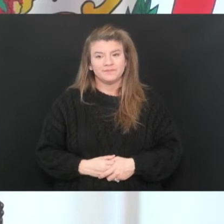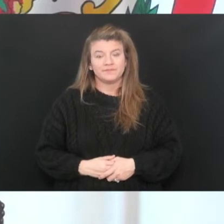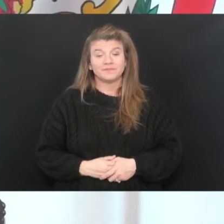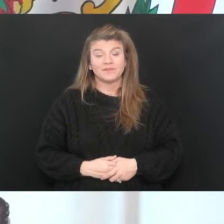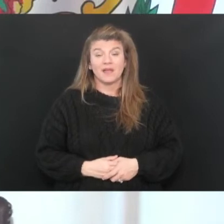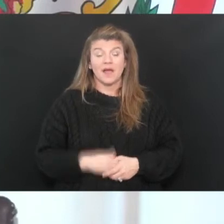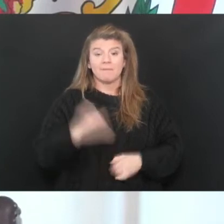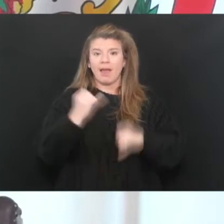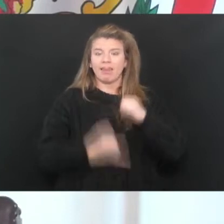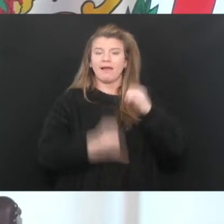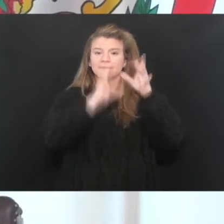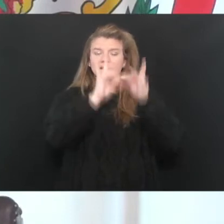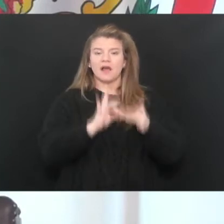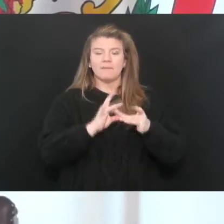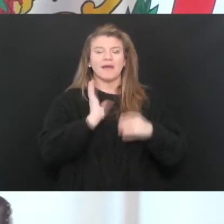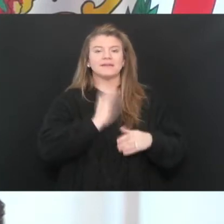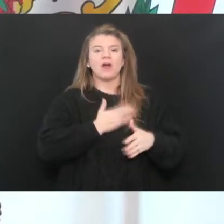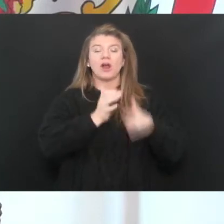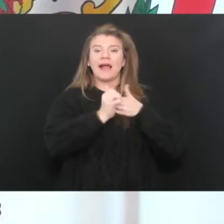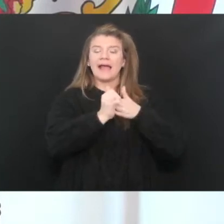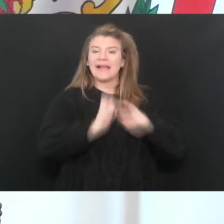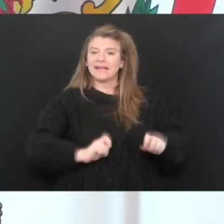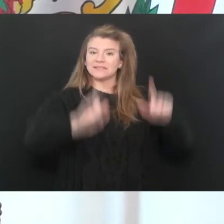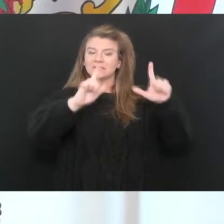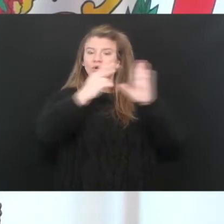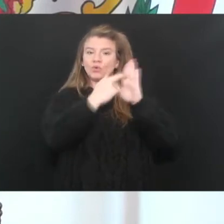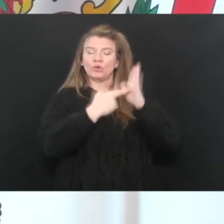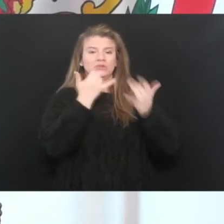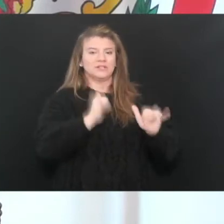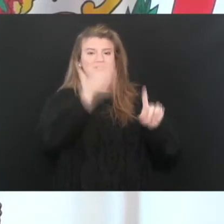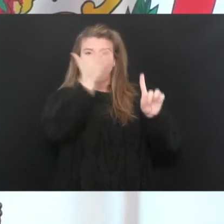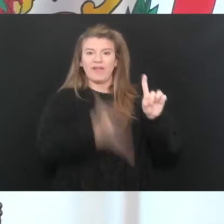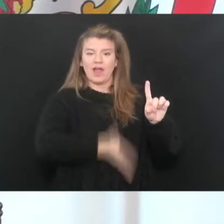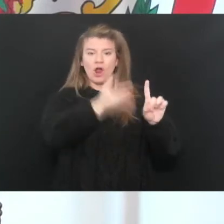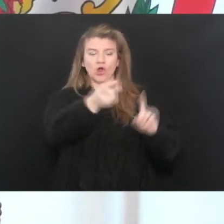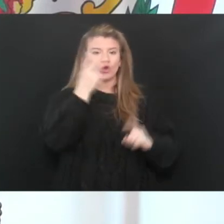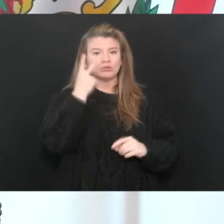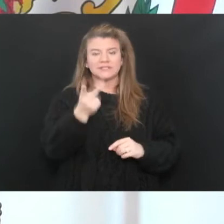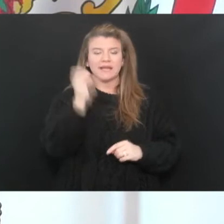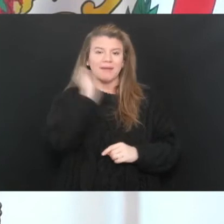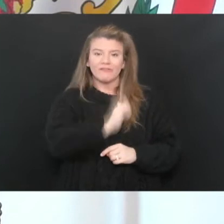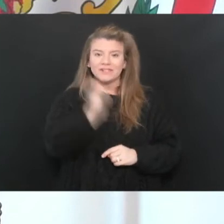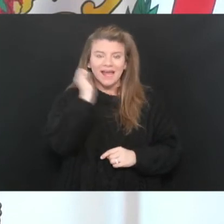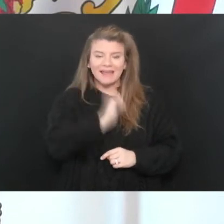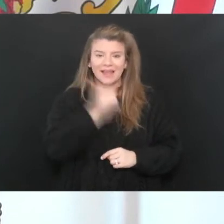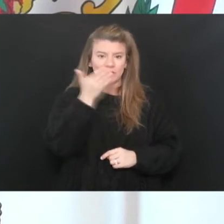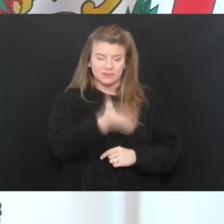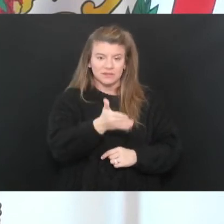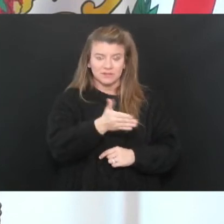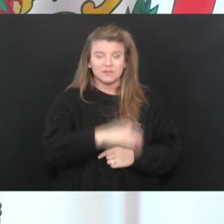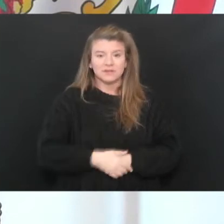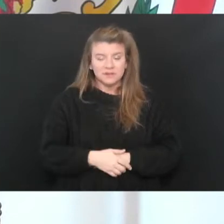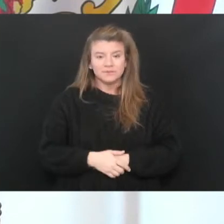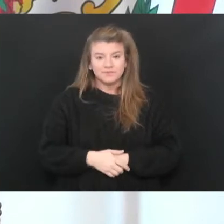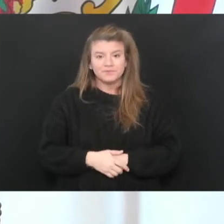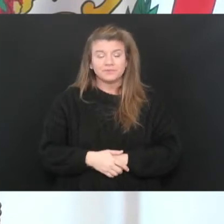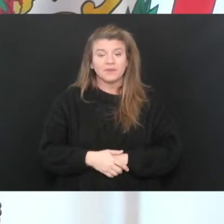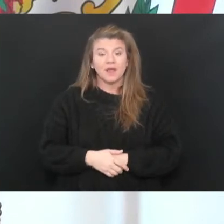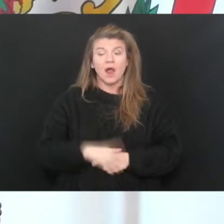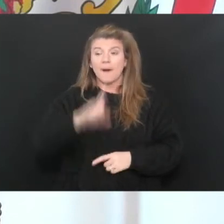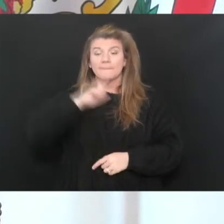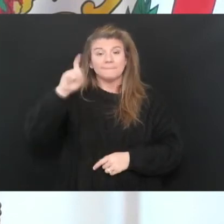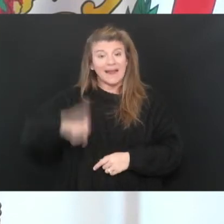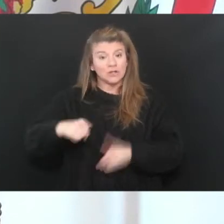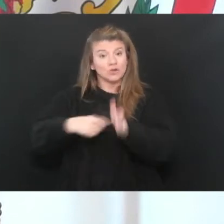Last thing I've got is our guidelines are still in place, and you see them every day there. Our mandatory